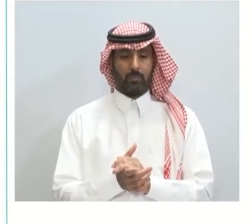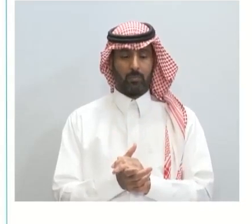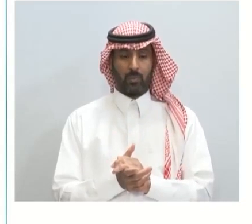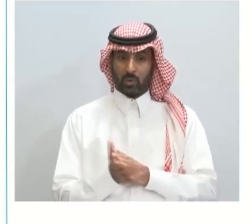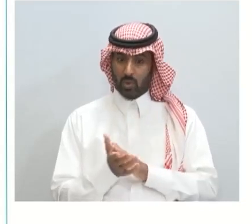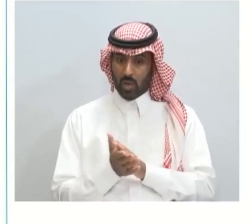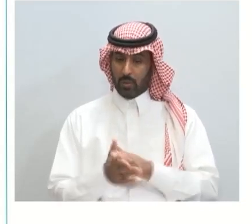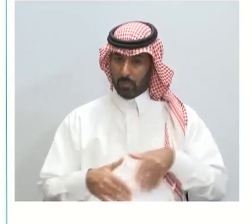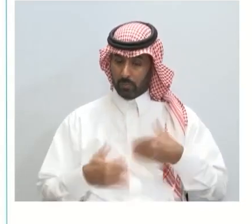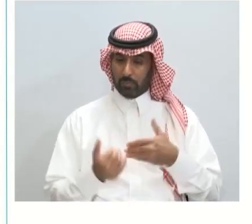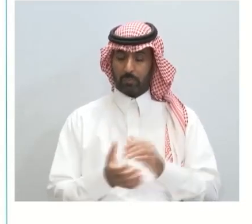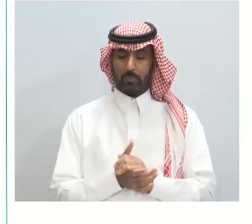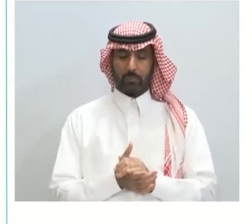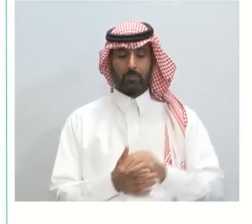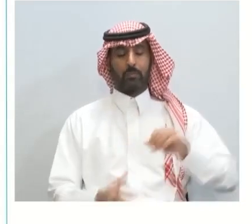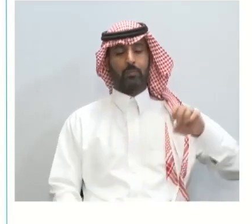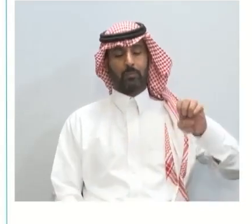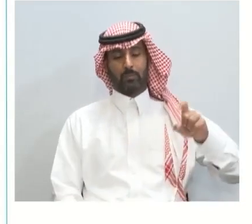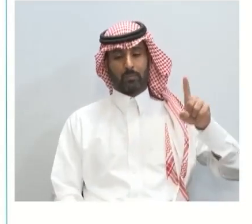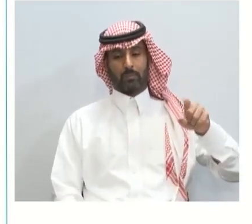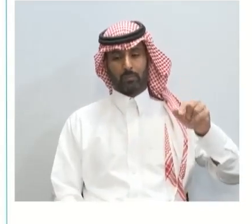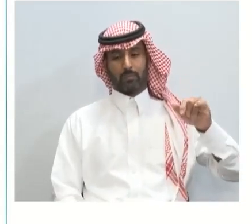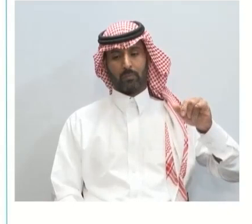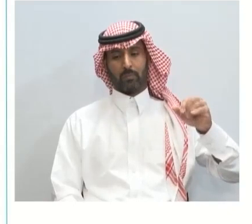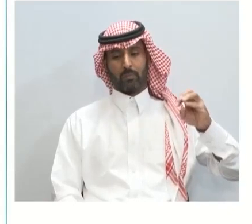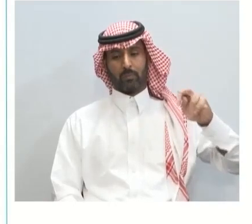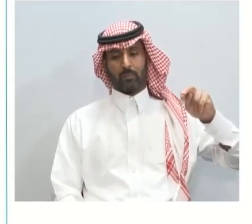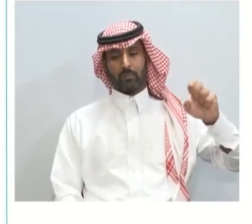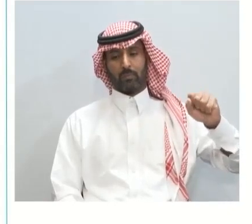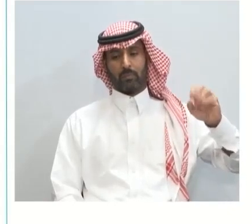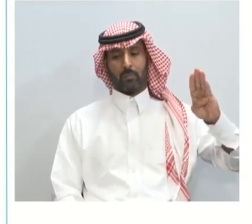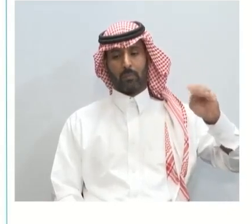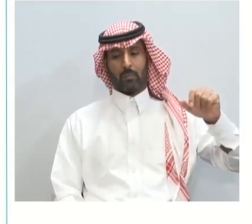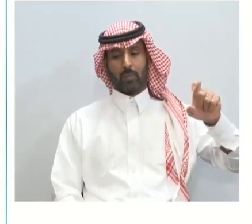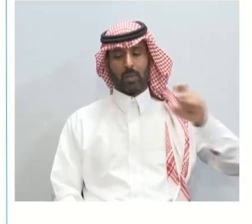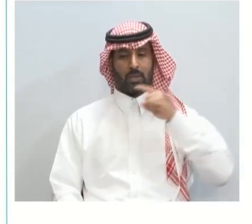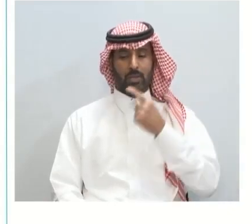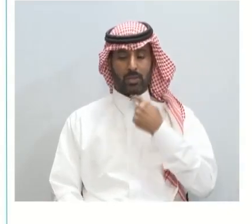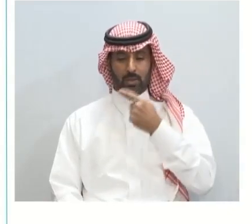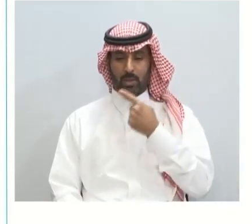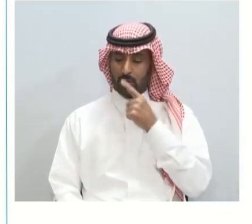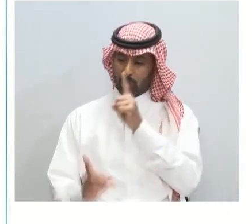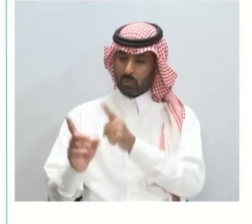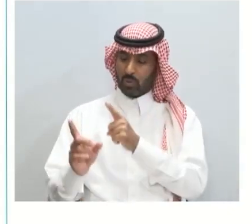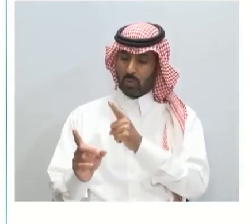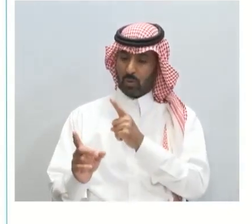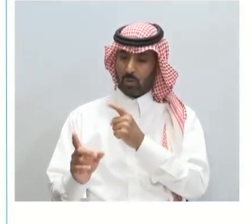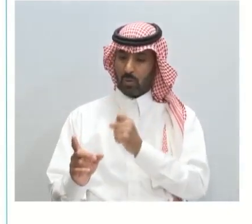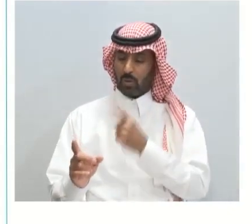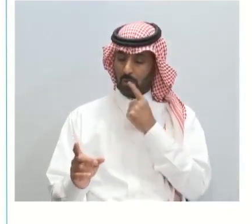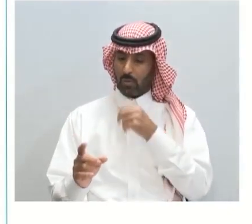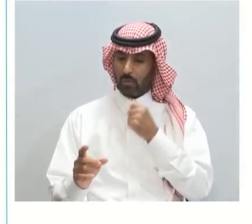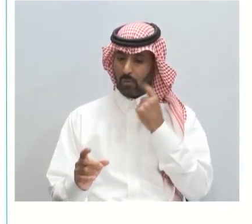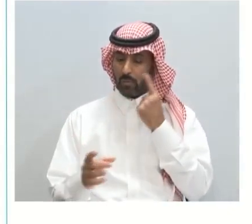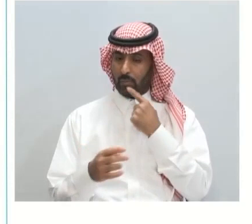Excitable. So, excitable, something who can describe someone who can easily